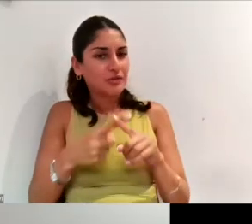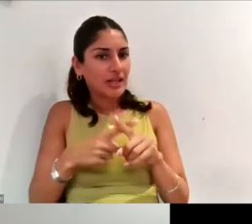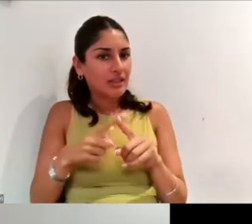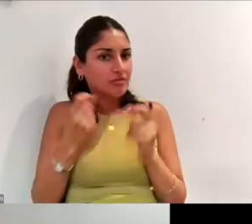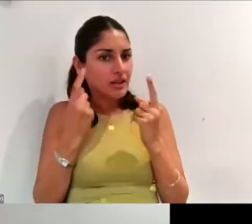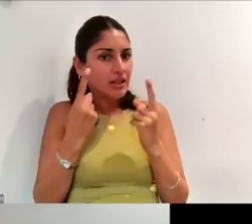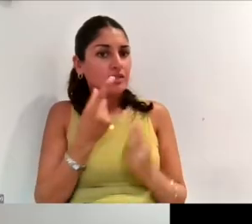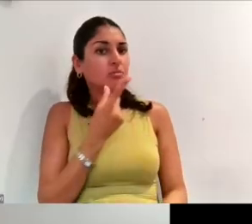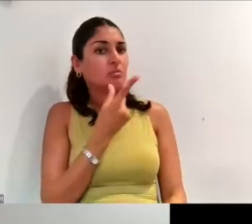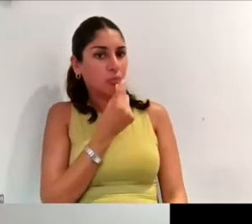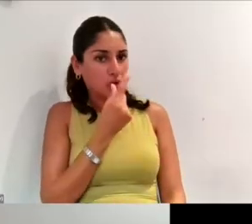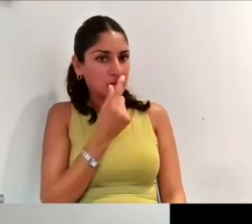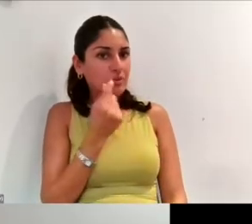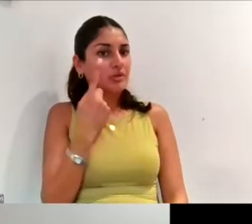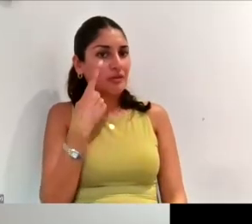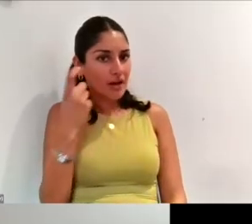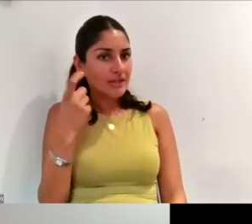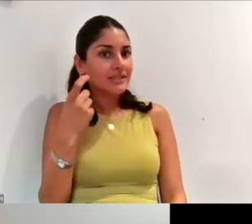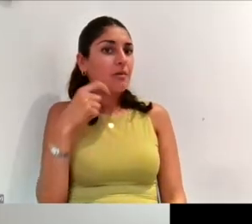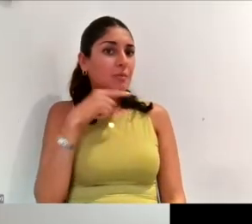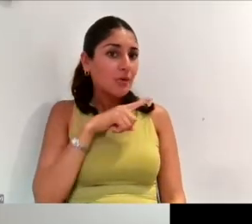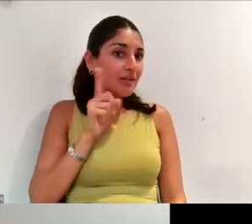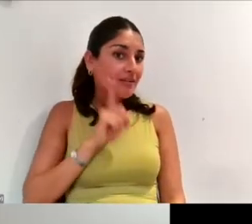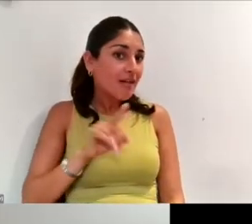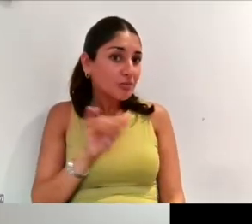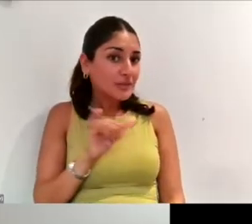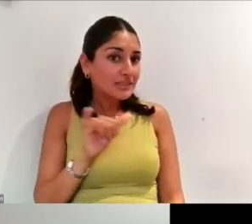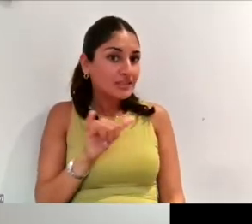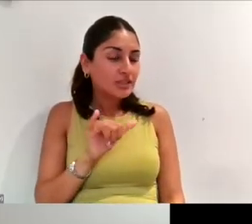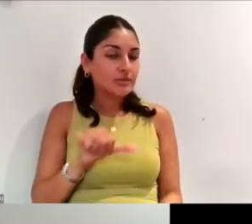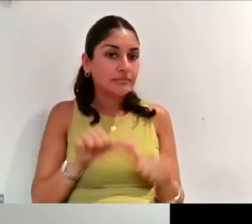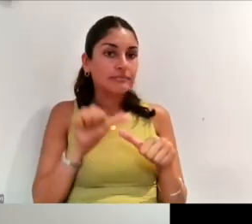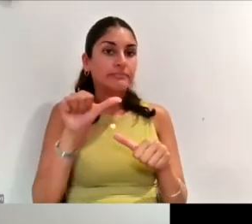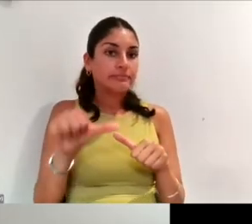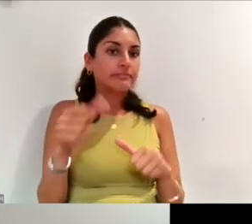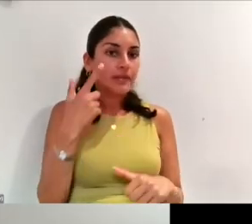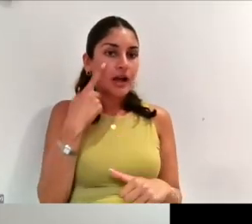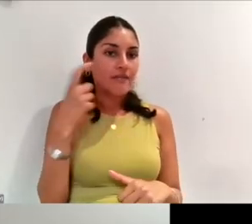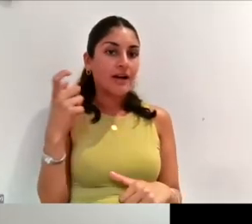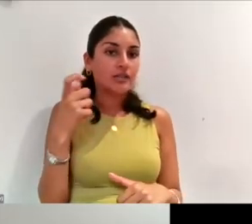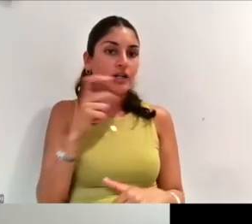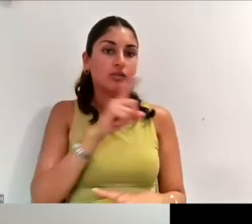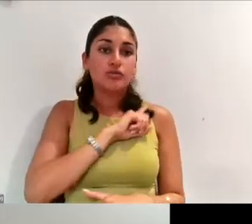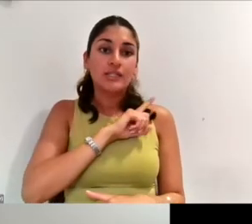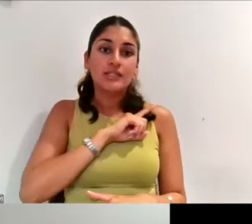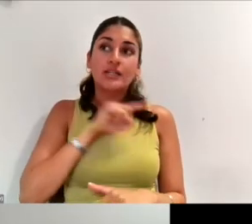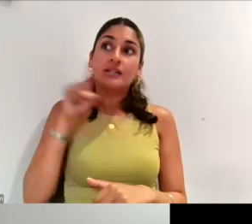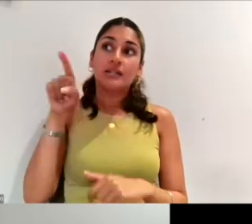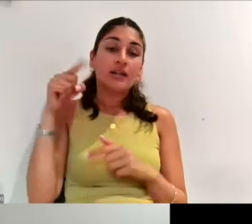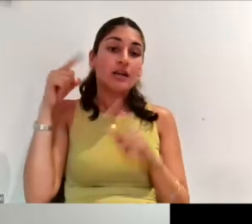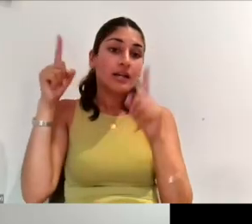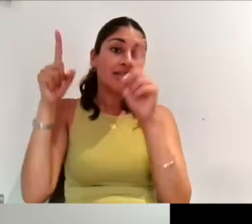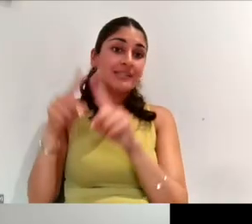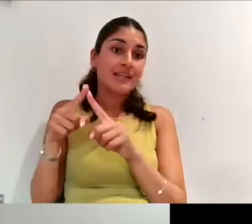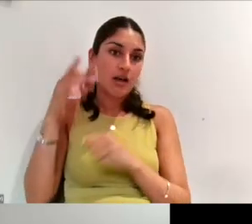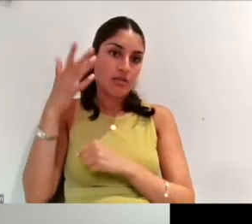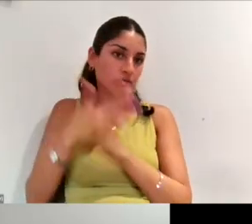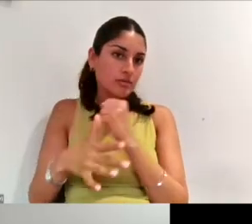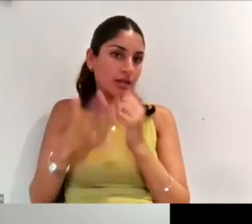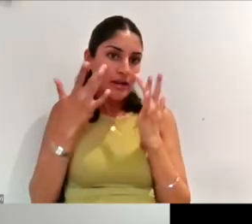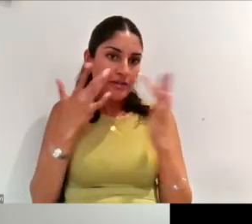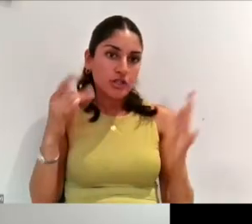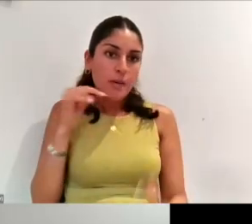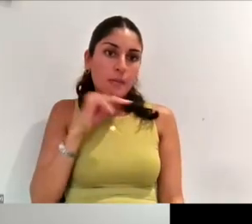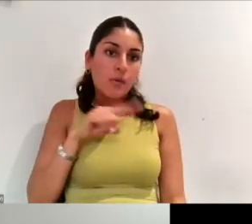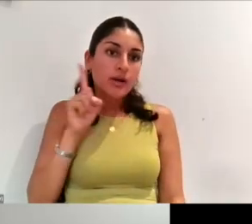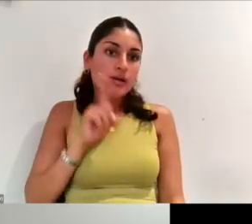did research into that. So it was like a backwards thing and found the reason that, yeah, if people find out it's a girl, then